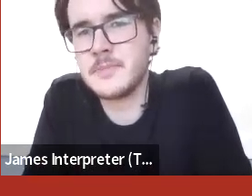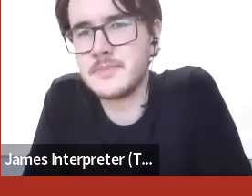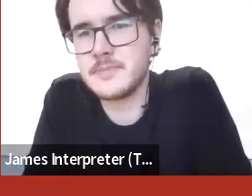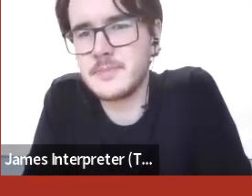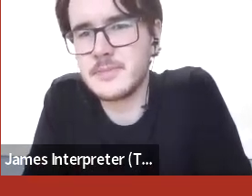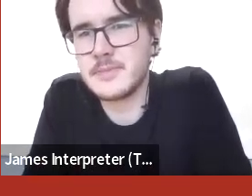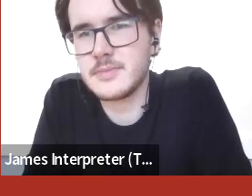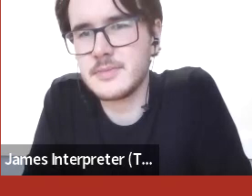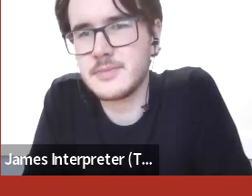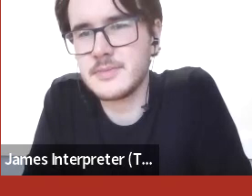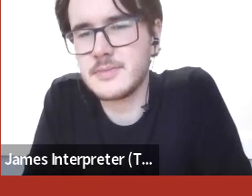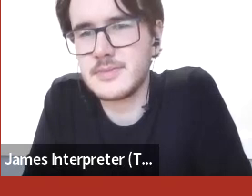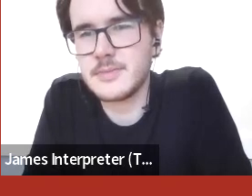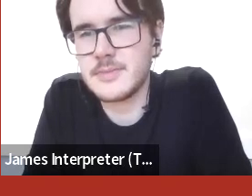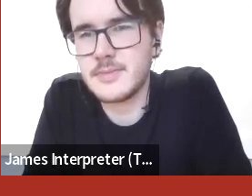W,